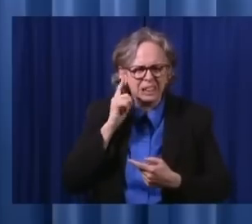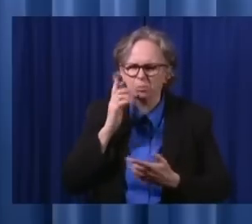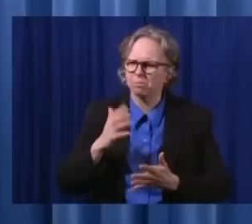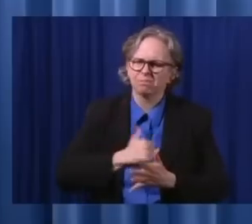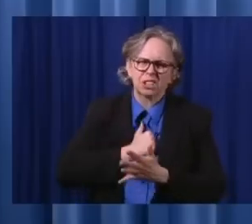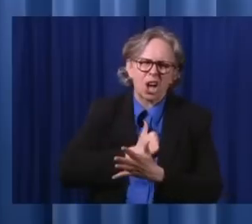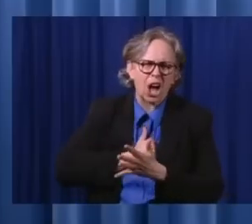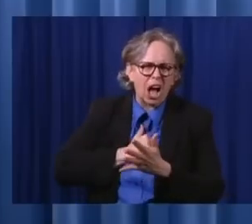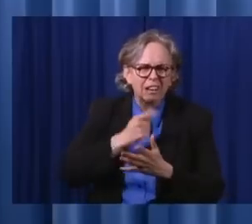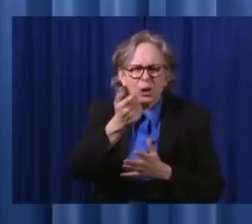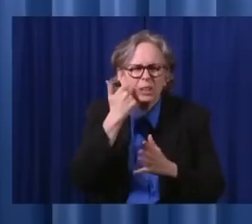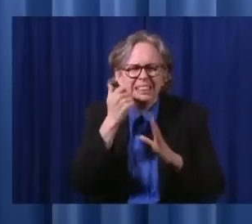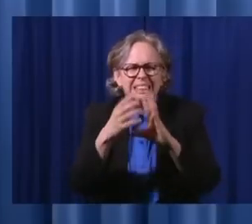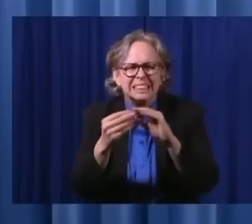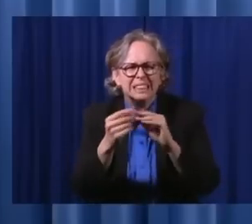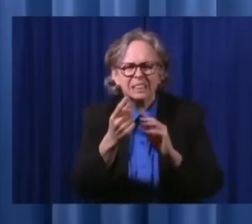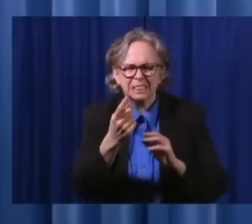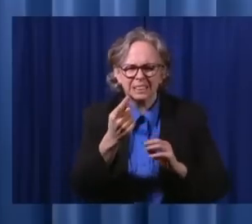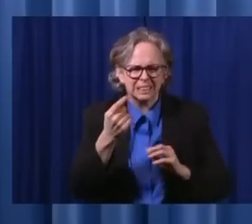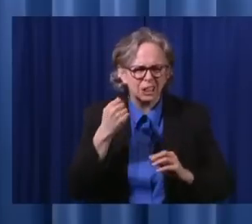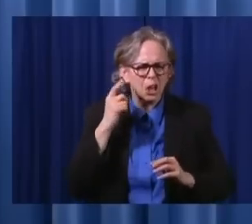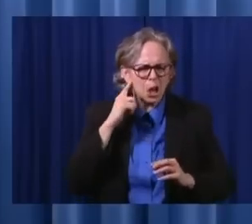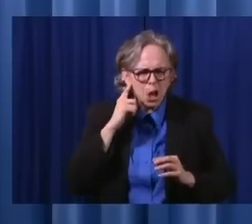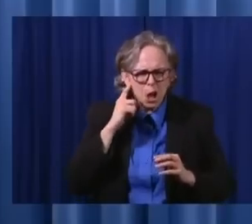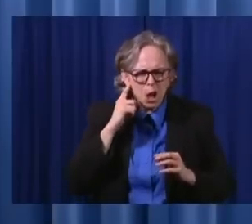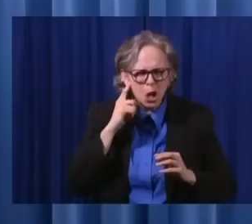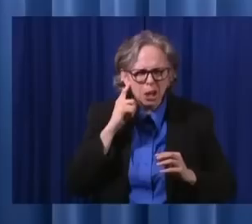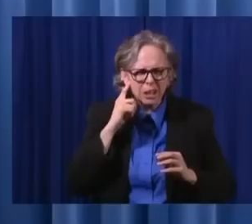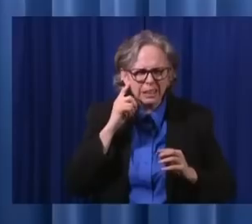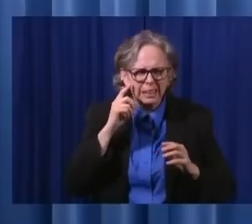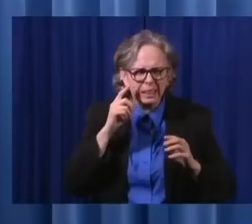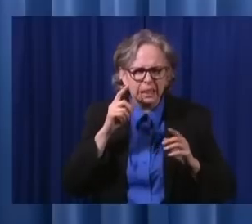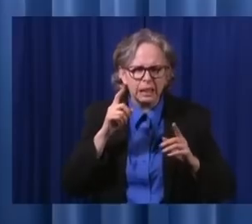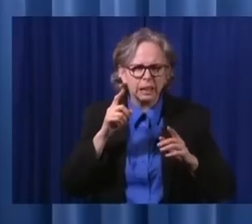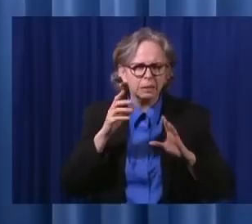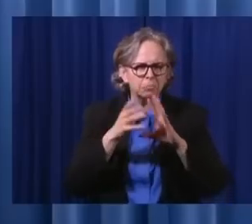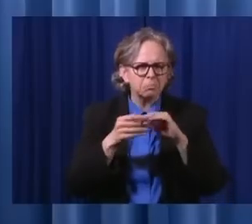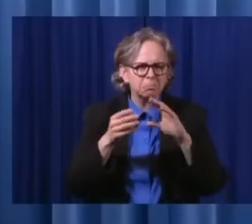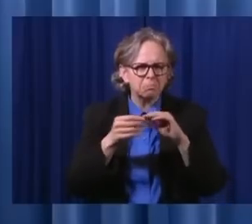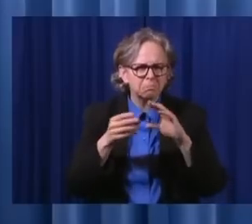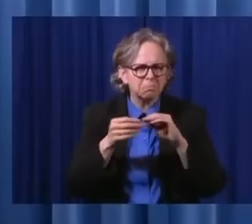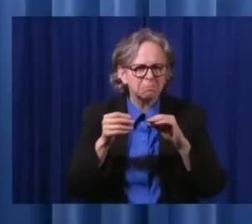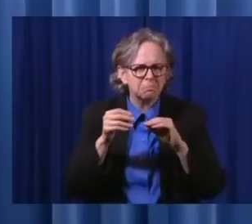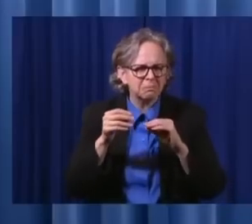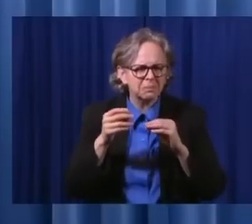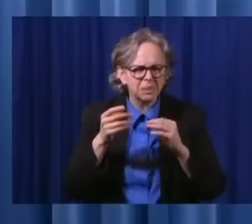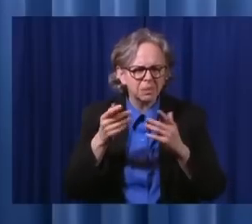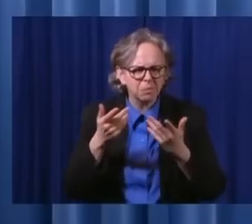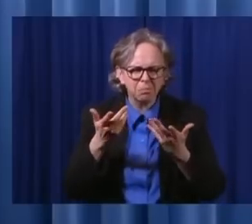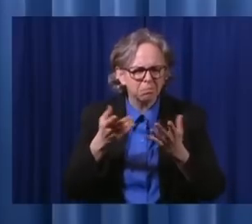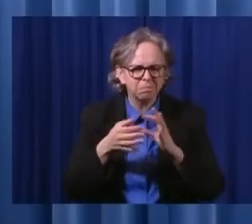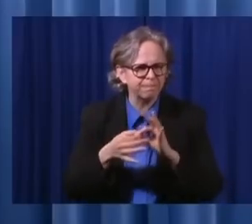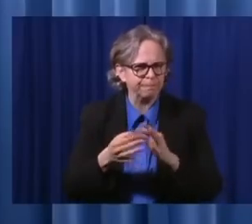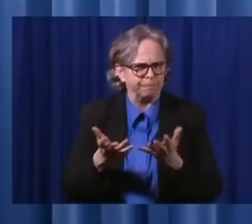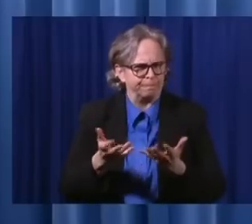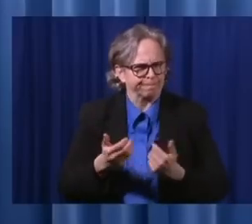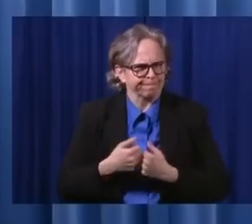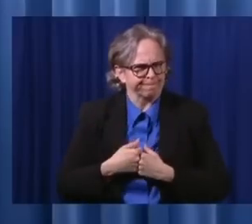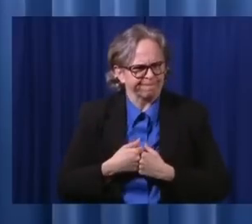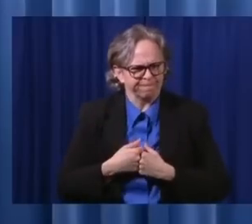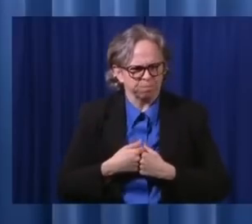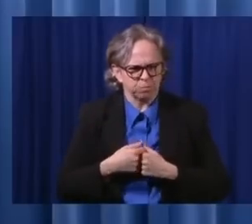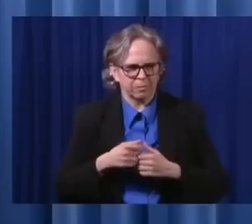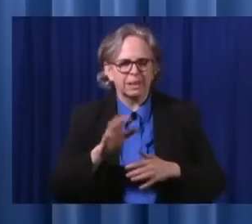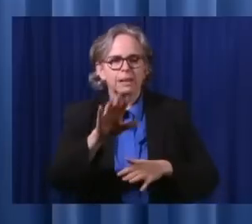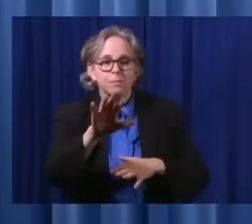apologize. I heard testimony, but what I didn't understand is what testimony we're talking about. From the couple, the doctor